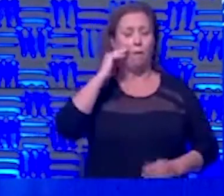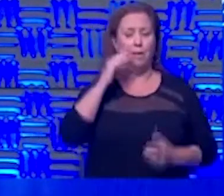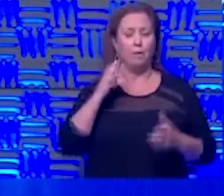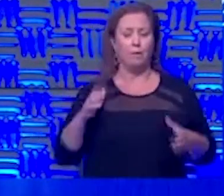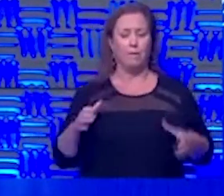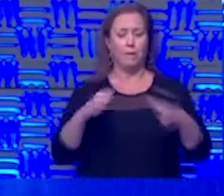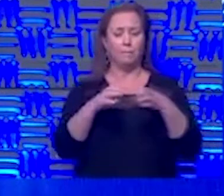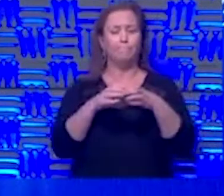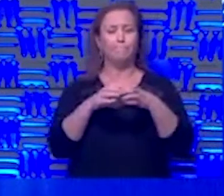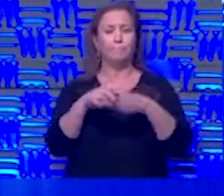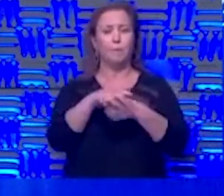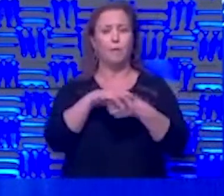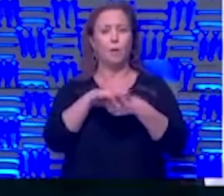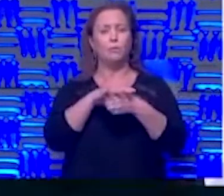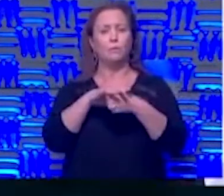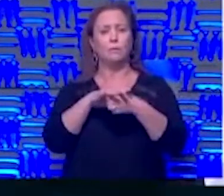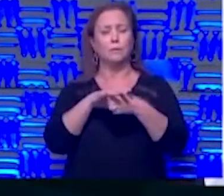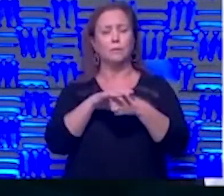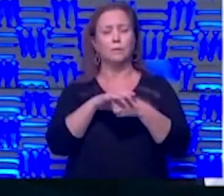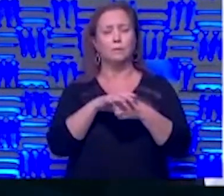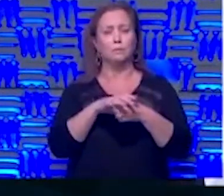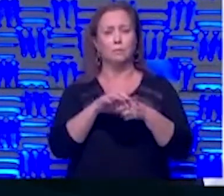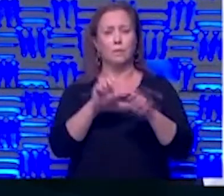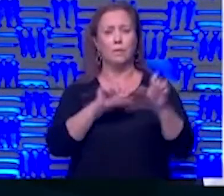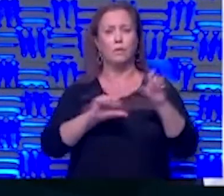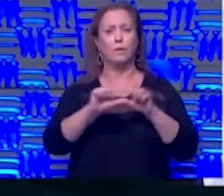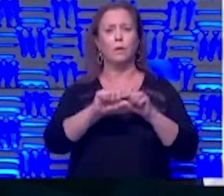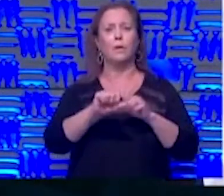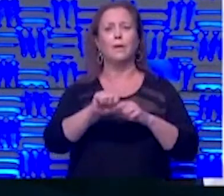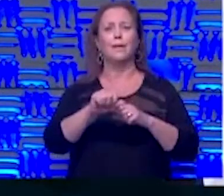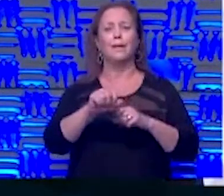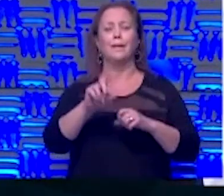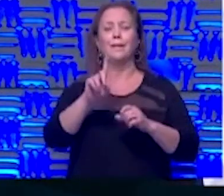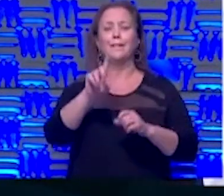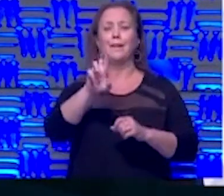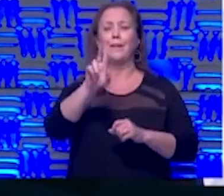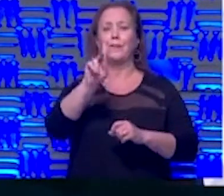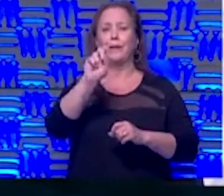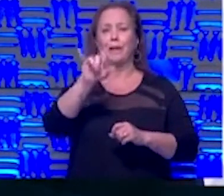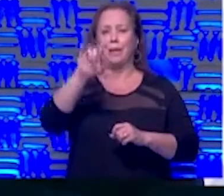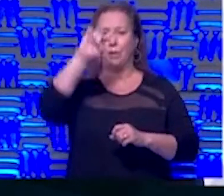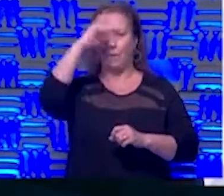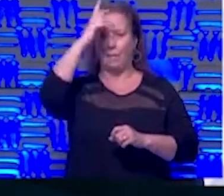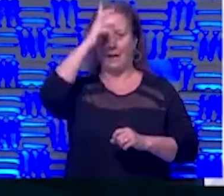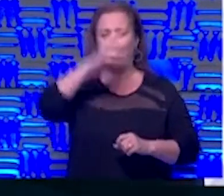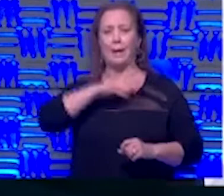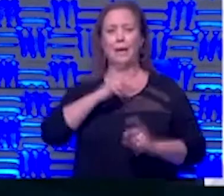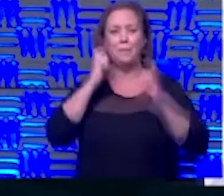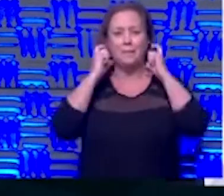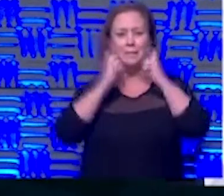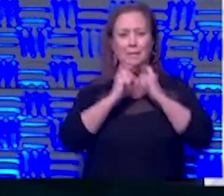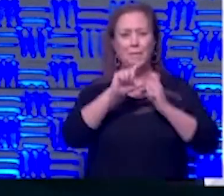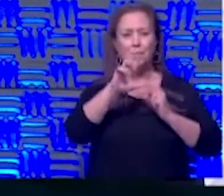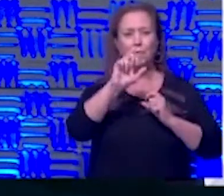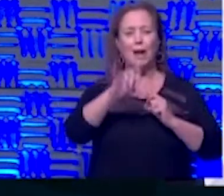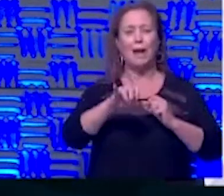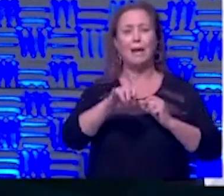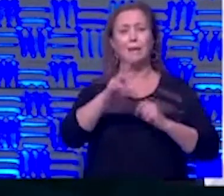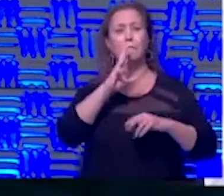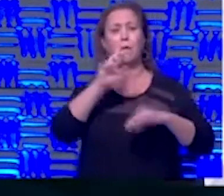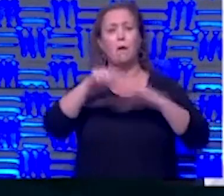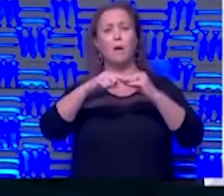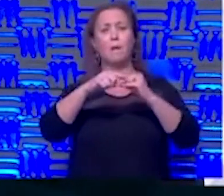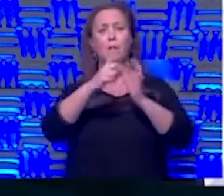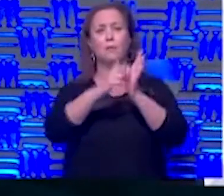quartered. Vensky, even though you have some gray in your beard, you're a black man. Talk a little bit about discrimination